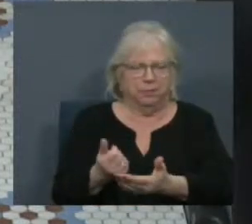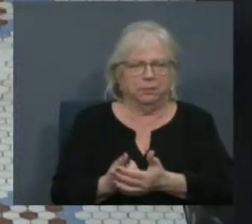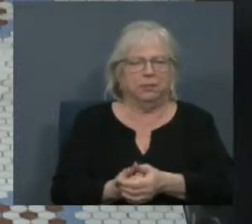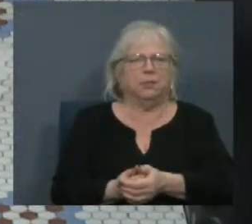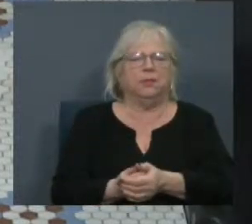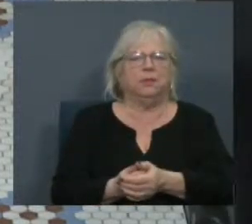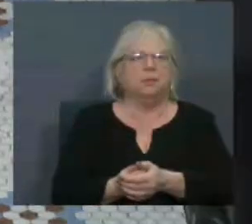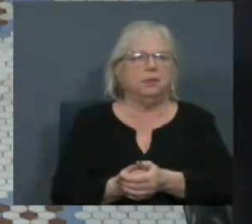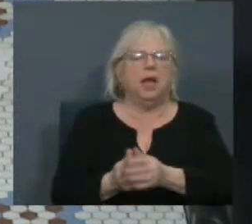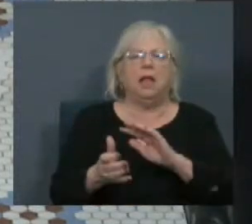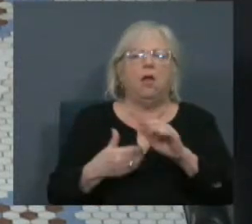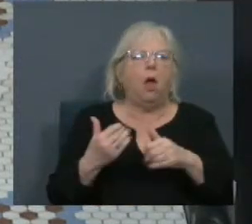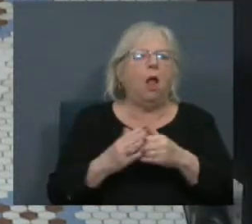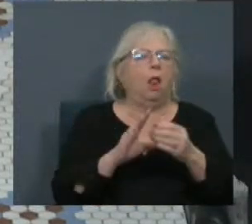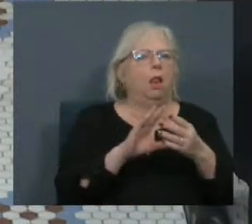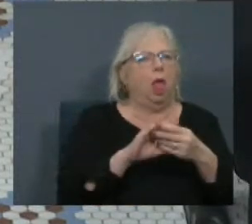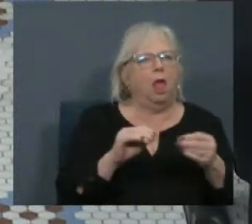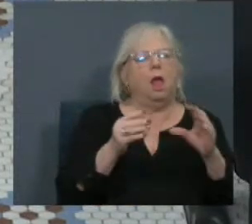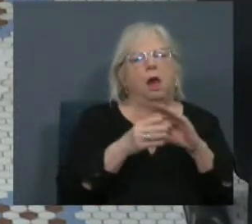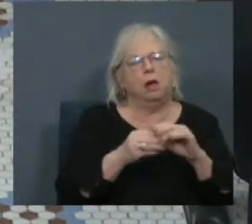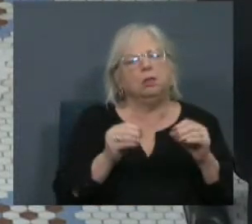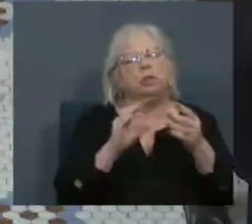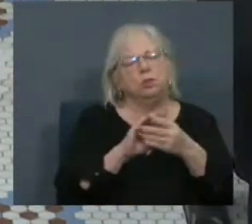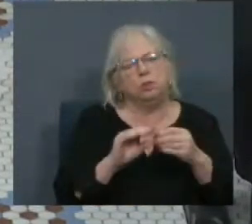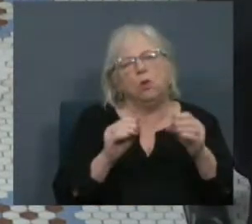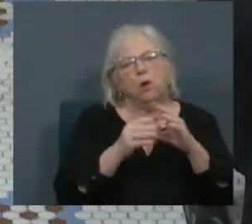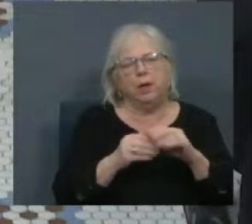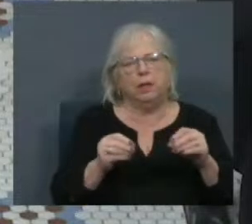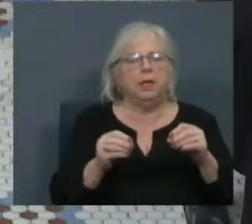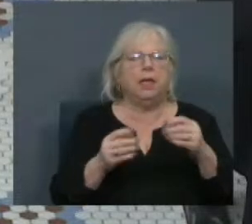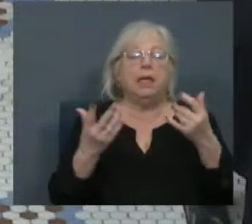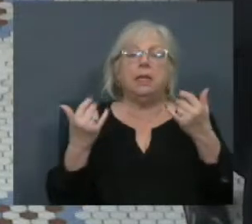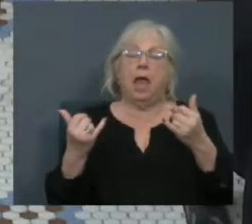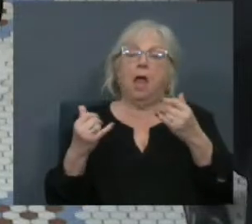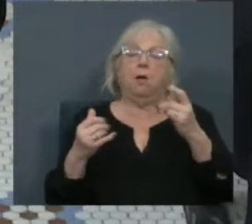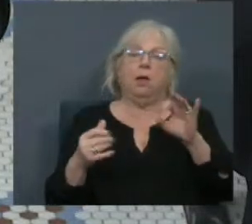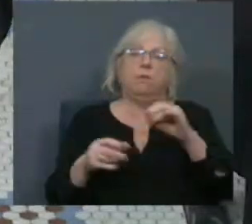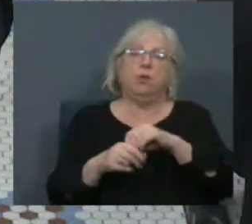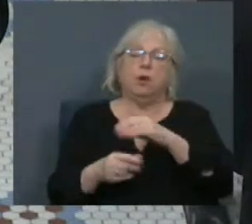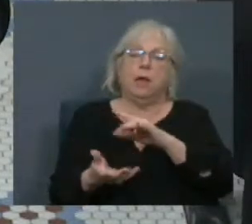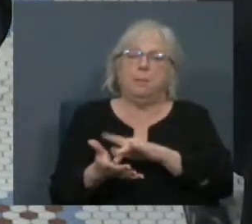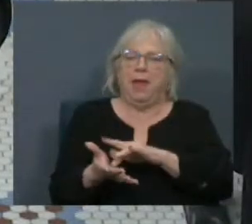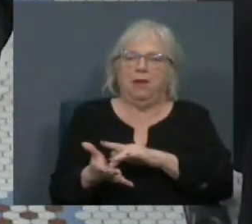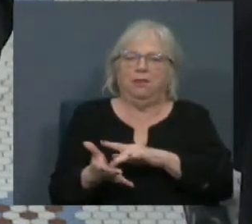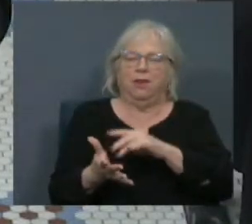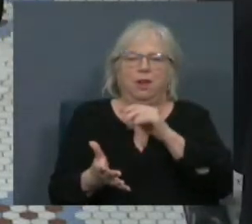It is all anecdotal. Now, if you're in medicine, you